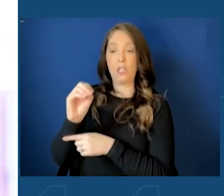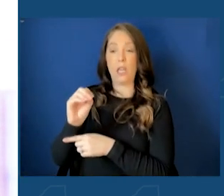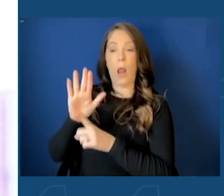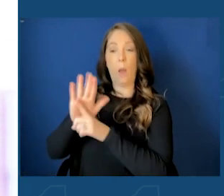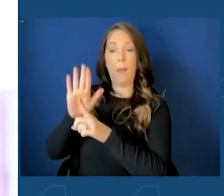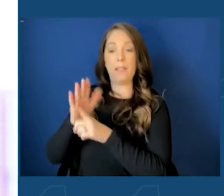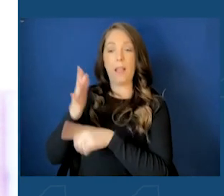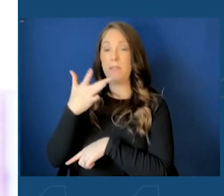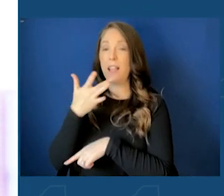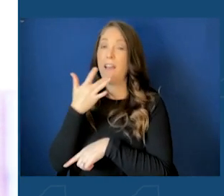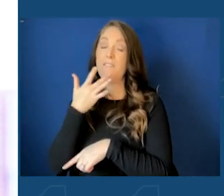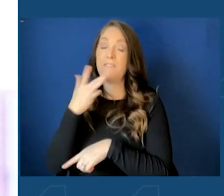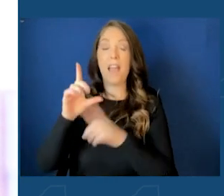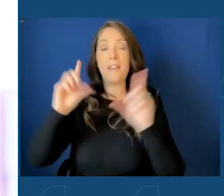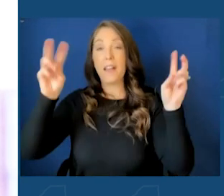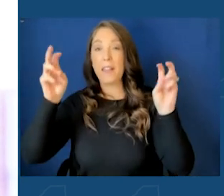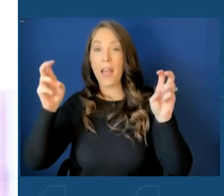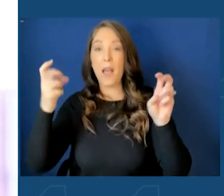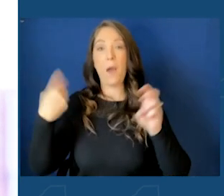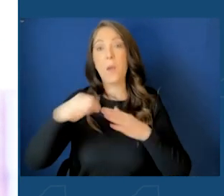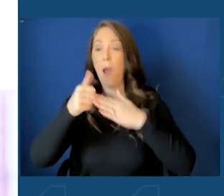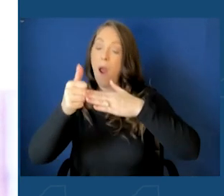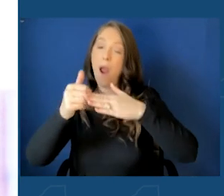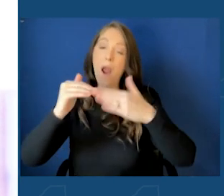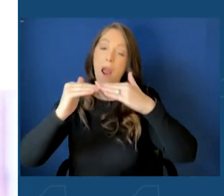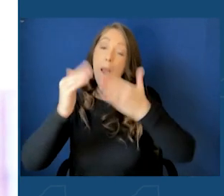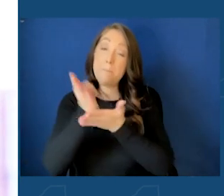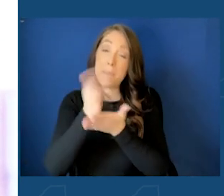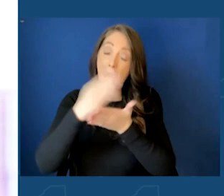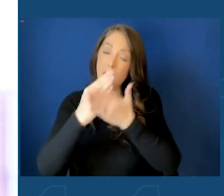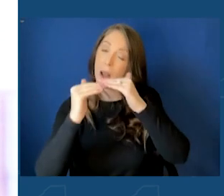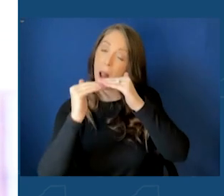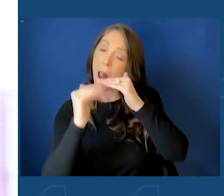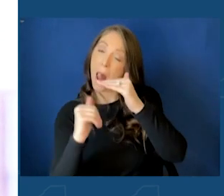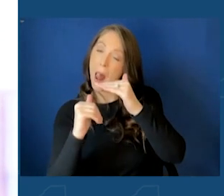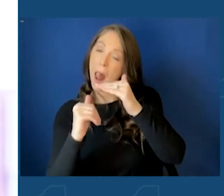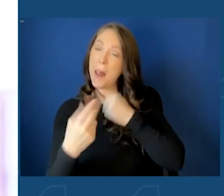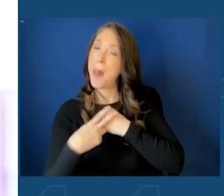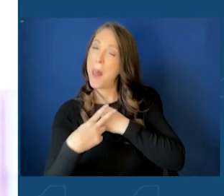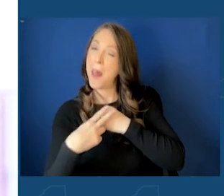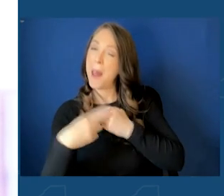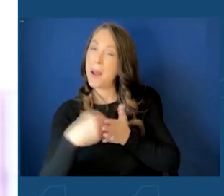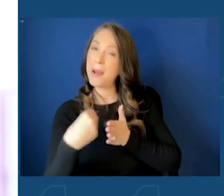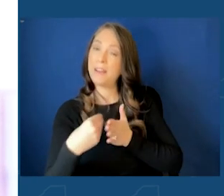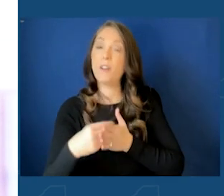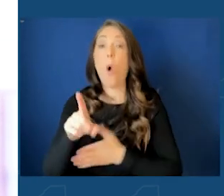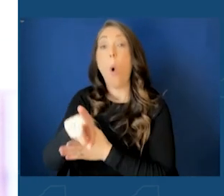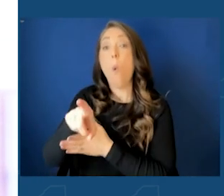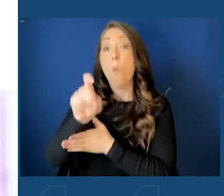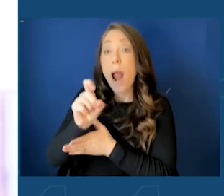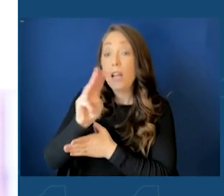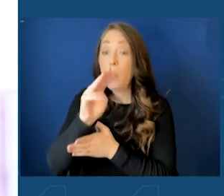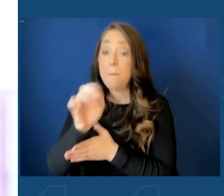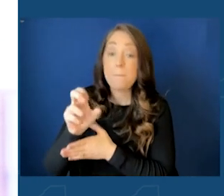himself, but we are under budget. We are under budget. Congratulations. About $100 million under budget.